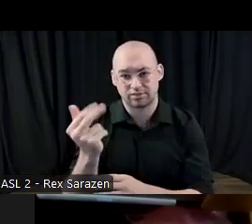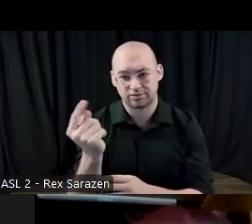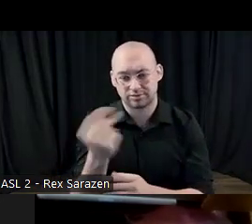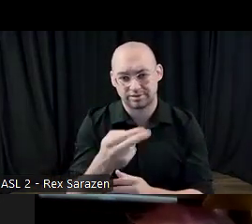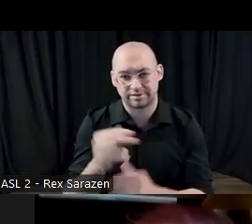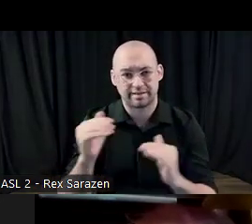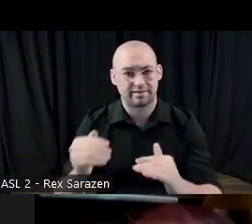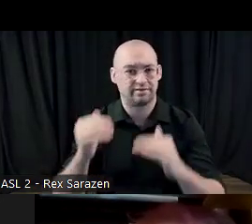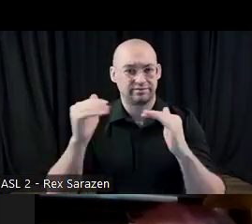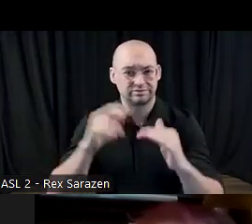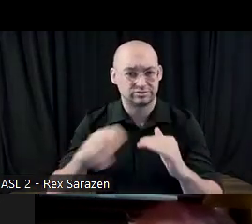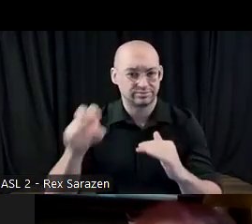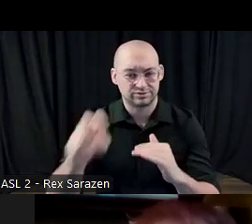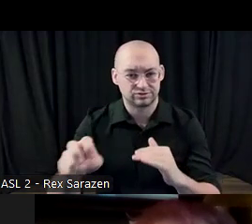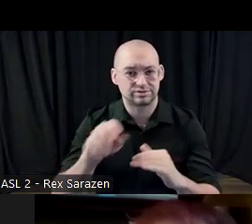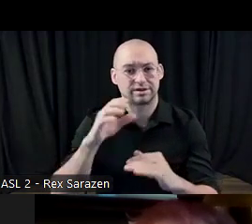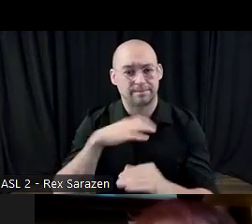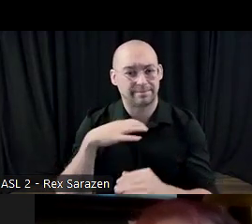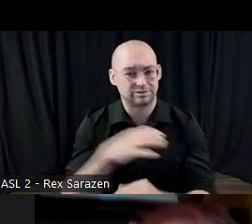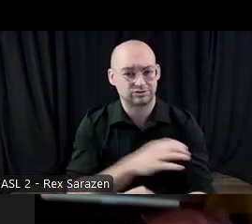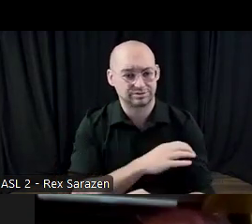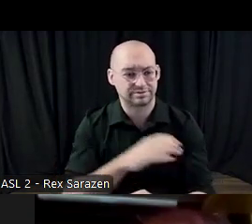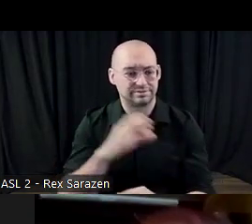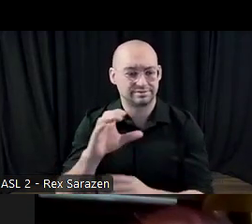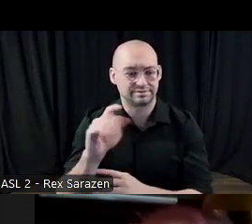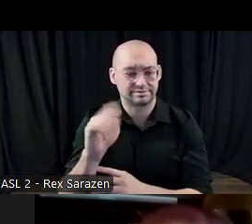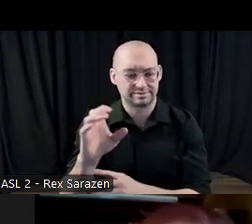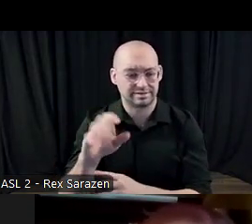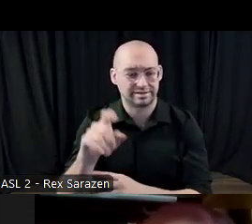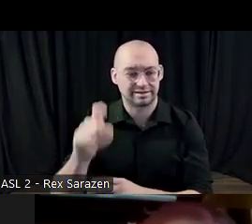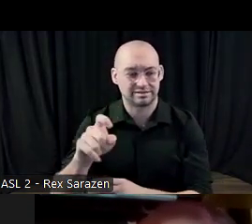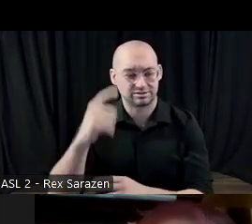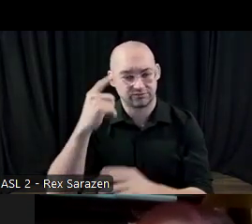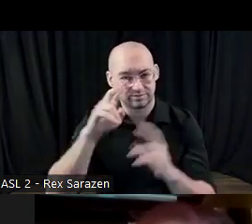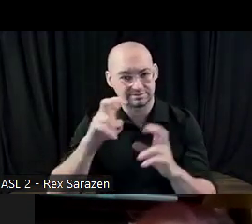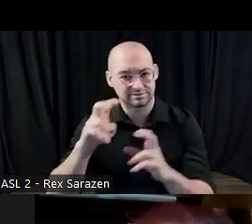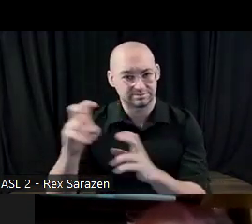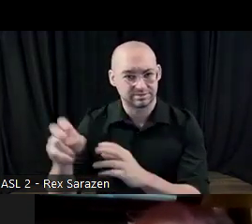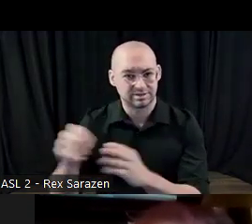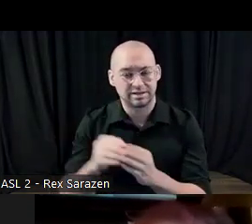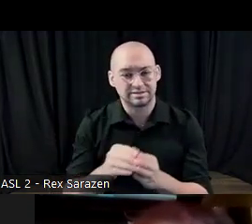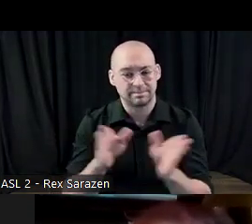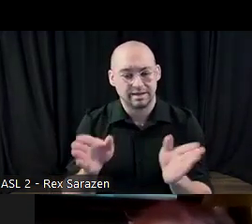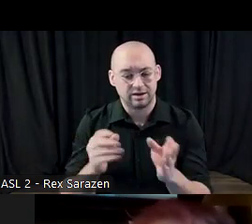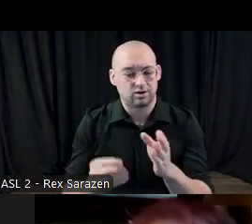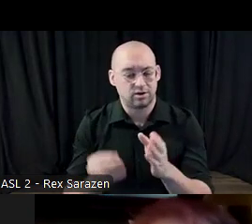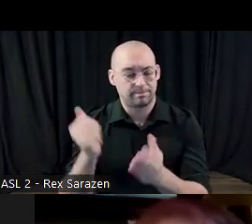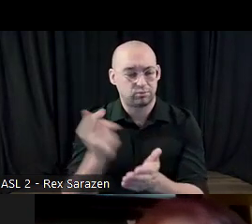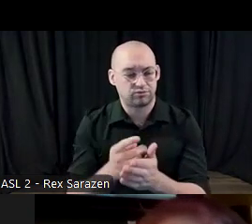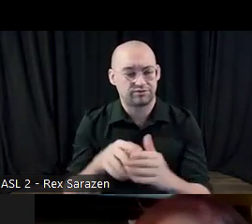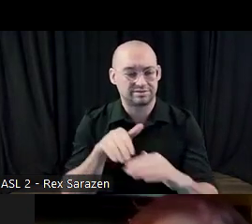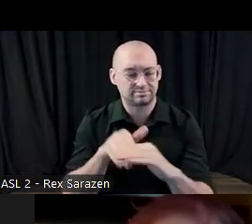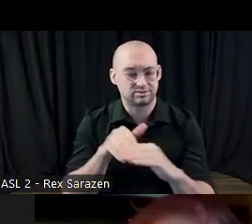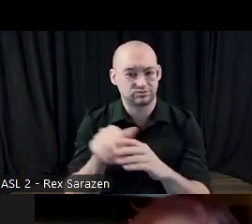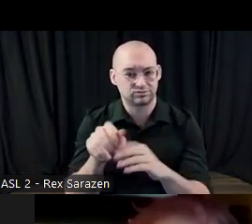the Transportation Commission, which is the CTC, needs assessment to expand and improve accessible